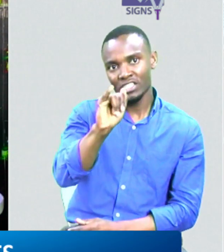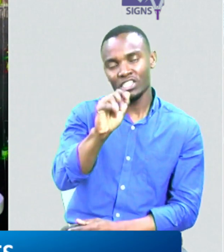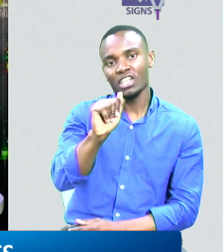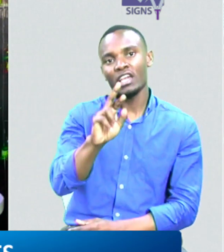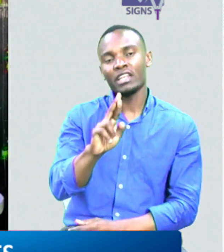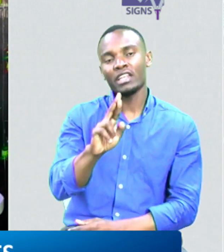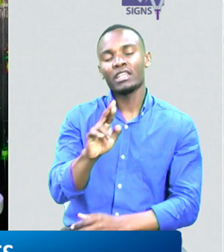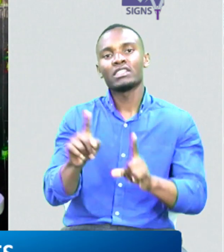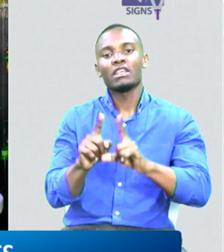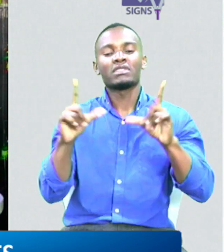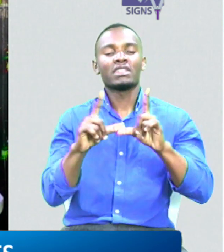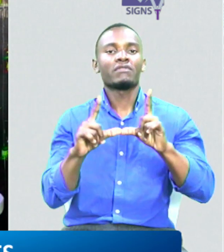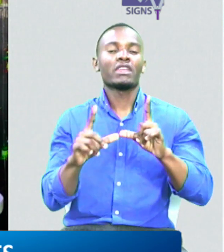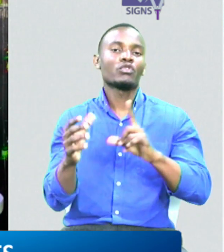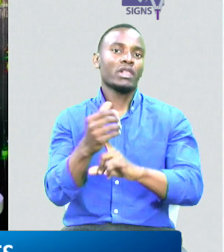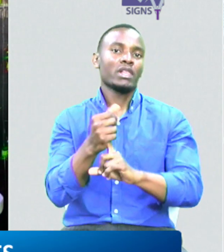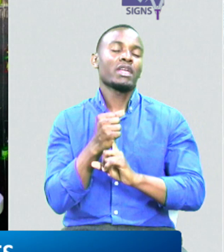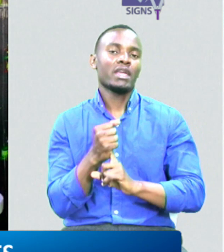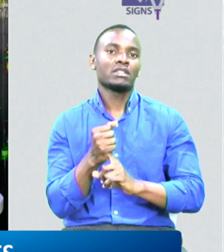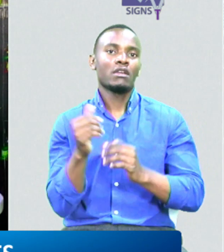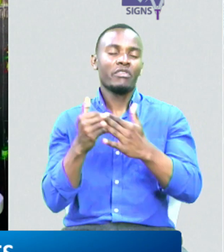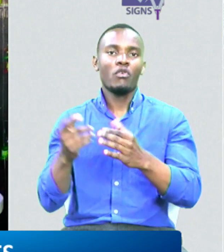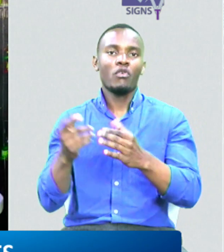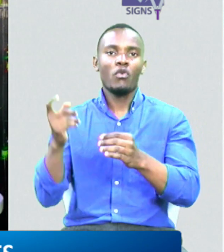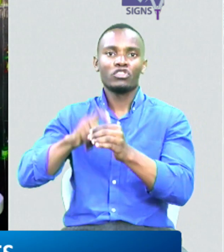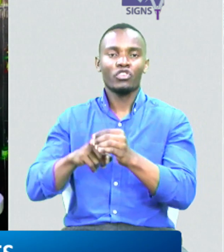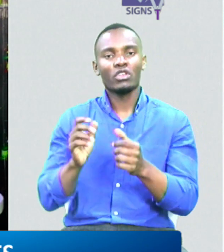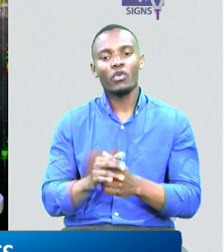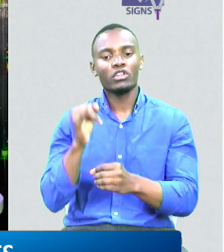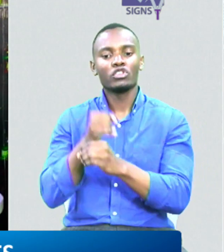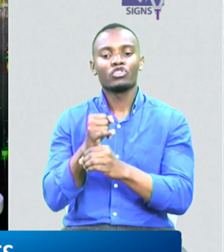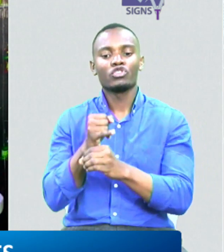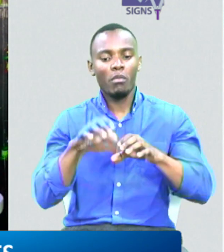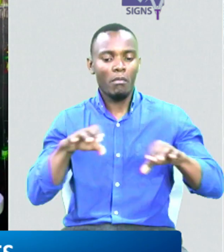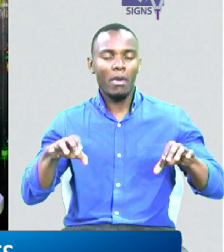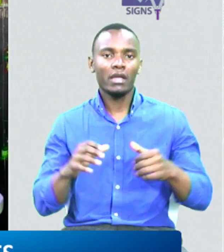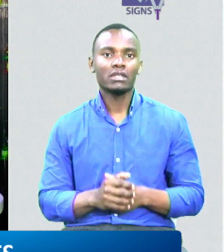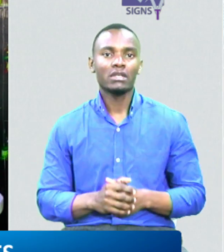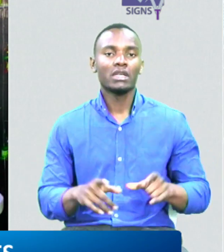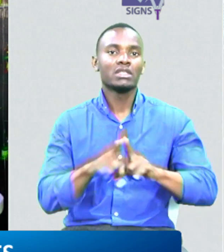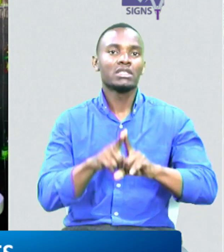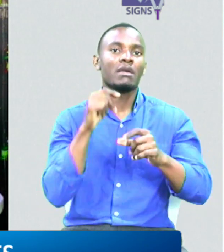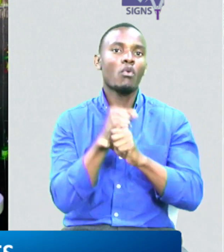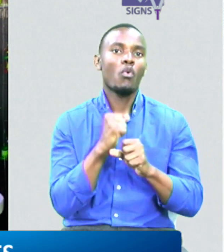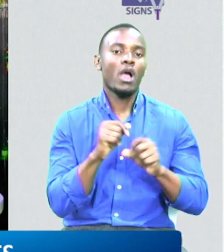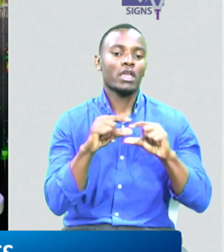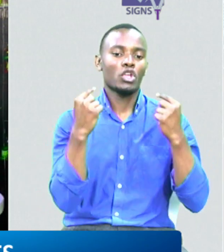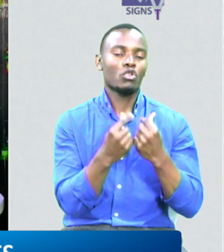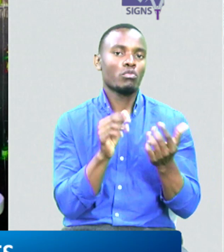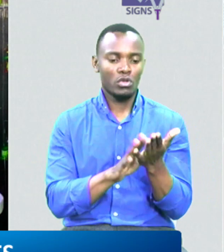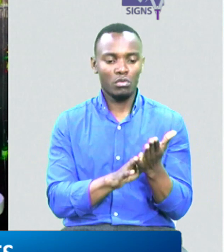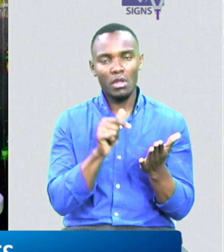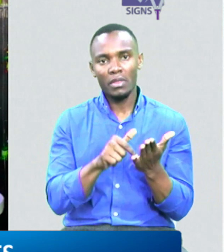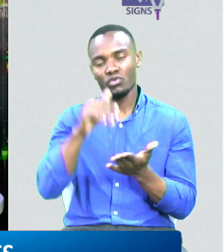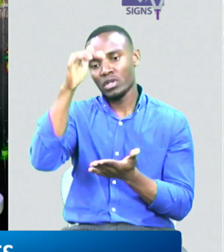technology, engineering and mathematics, or STEM, and social sciences and arts and sports science. The